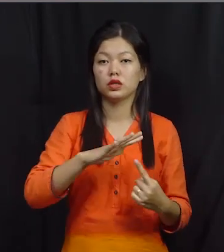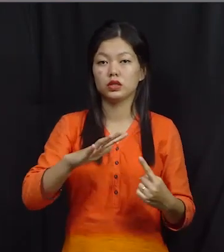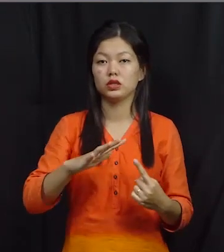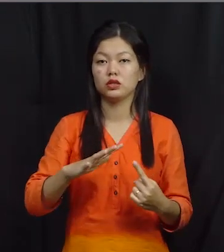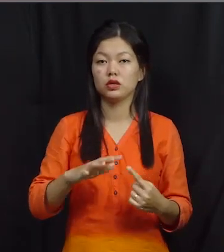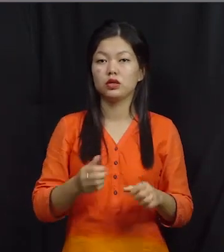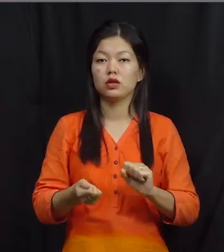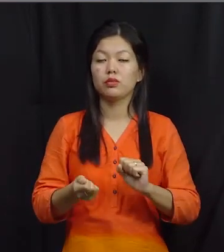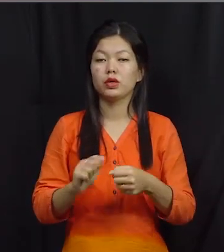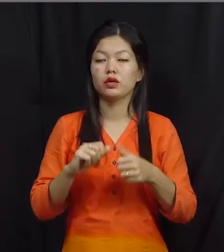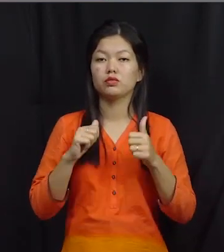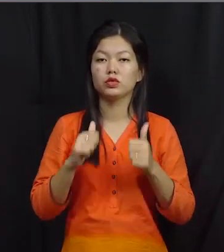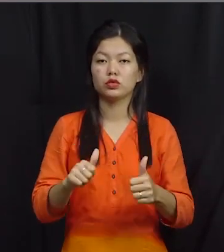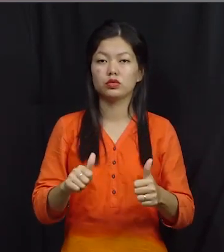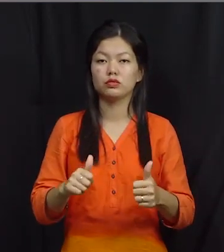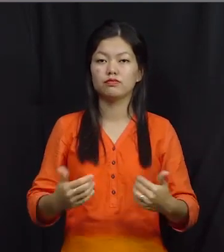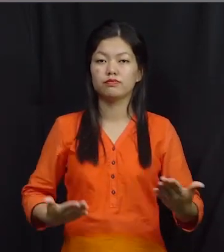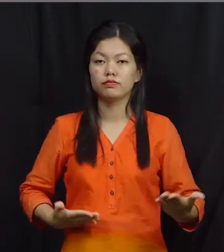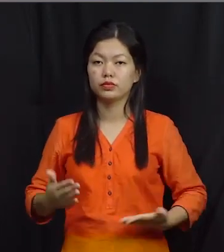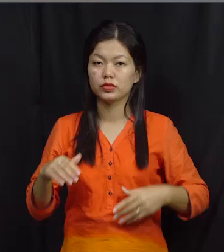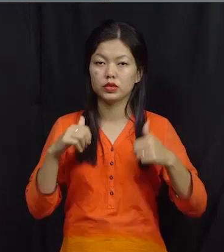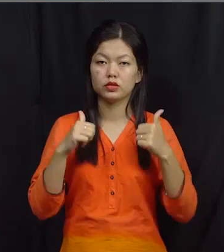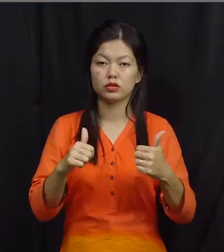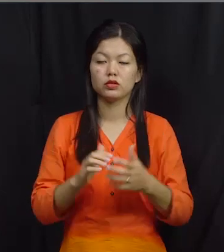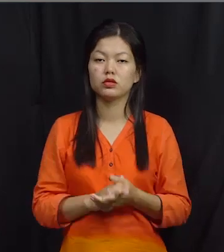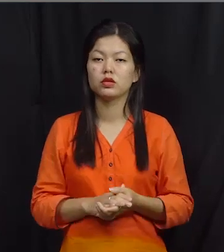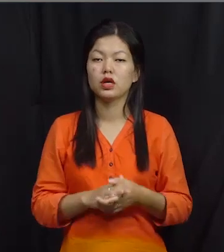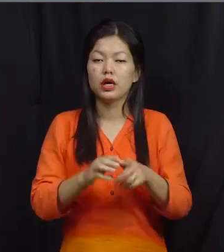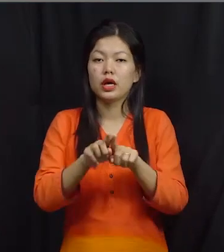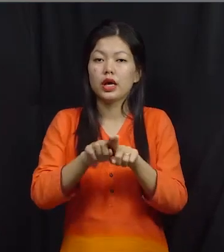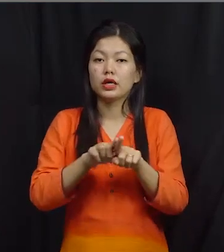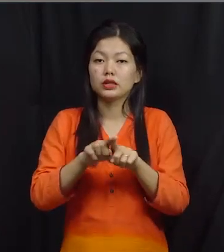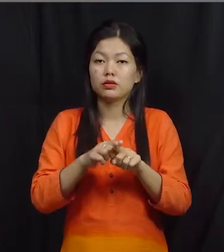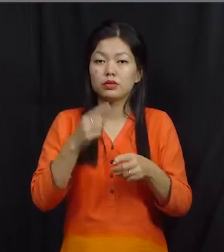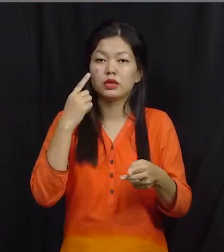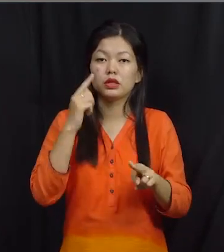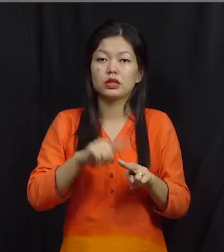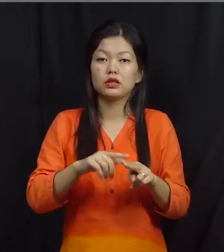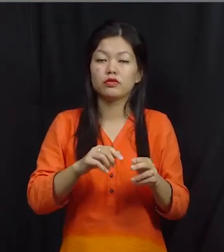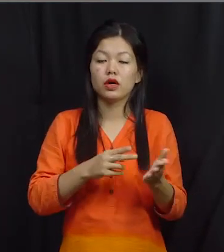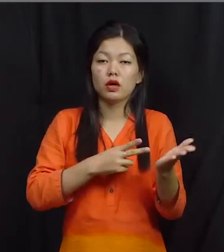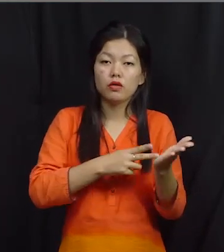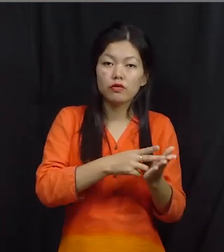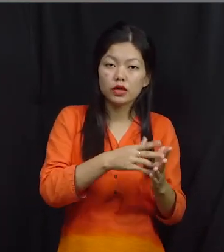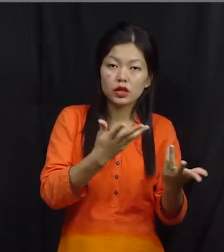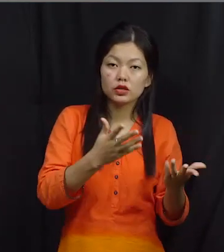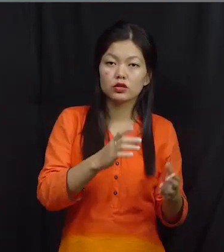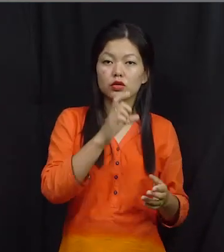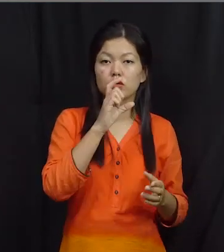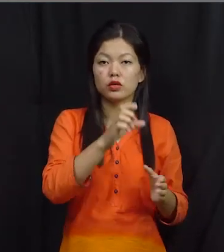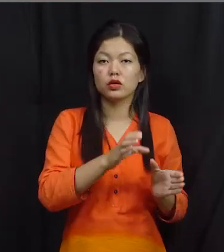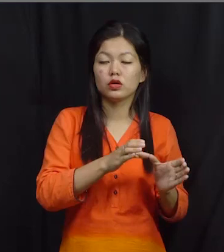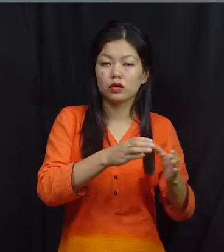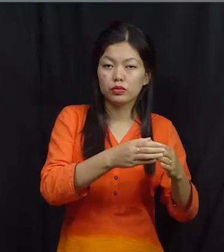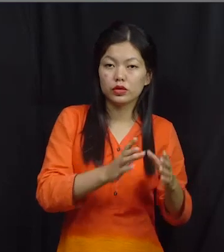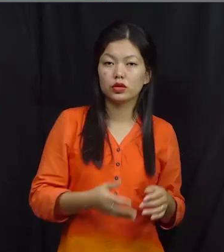or very uncivilized, isn't it? But now imagine a certain village or a colony or a society where